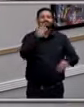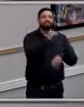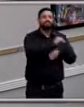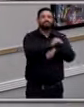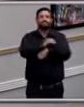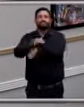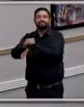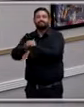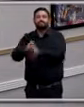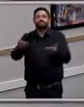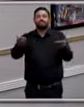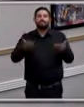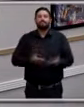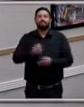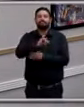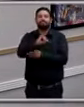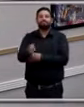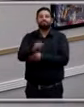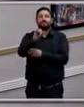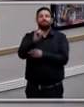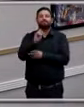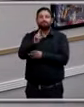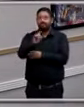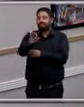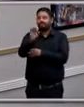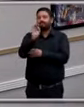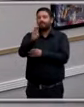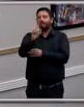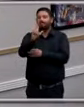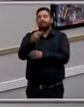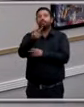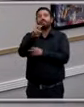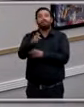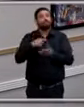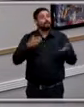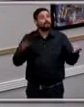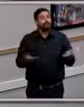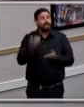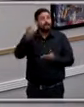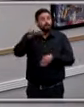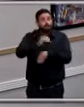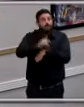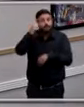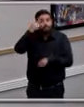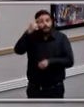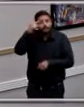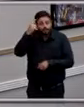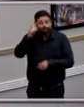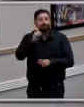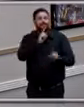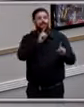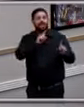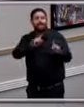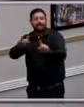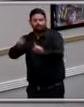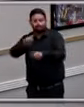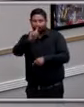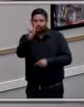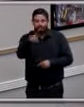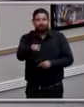Welcome to Judson ISD Facebook Live. We're here tonight to continue to answer questions and provide some